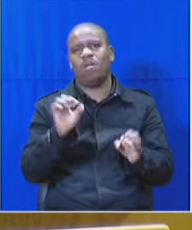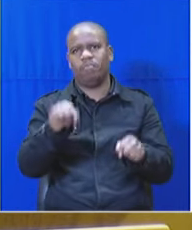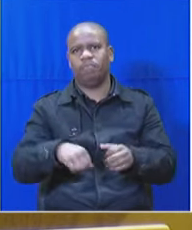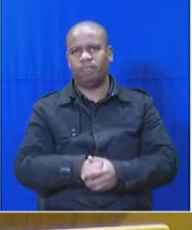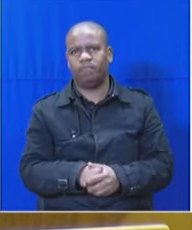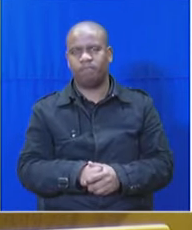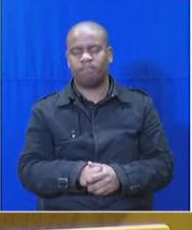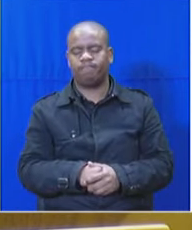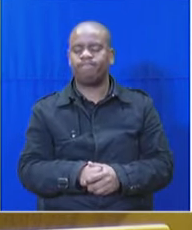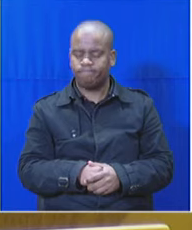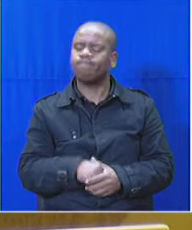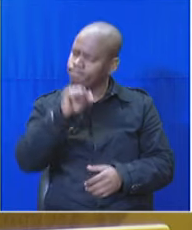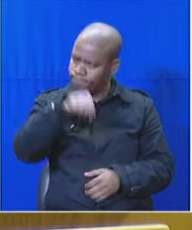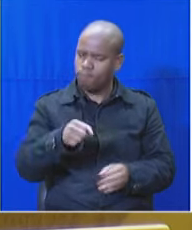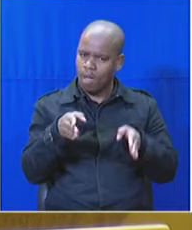The hard way.